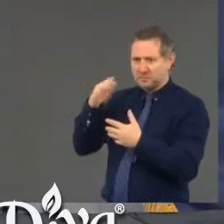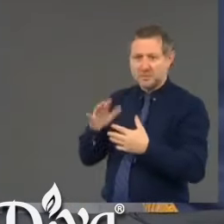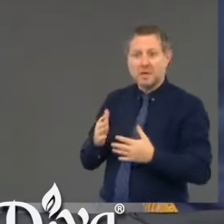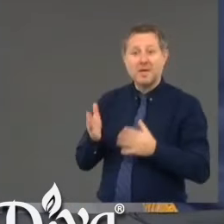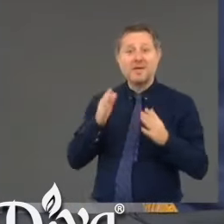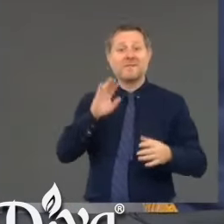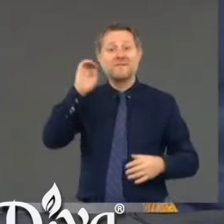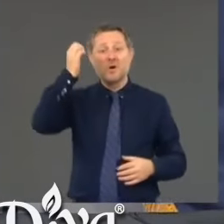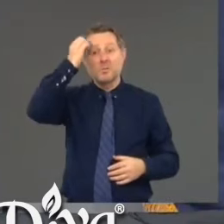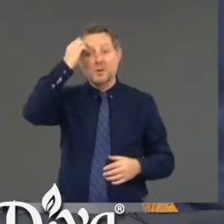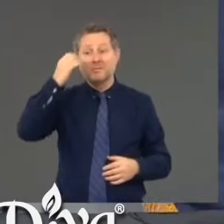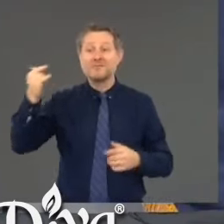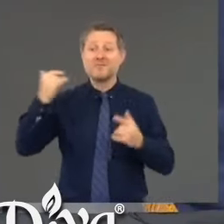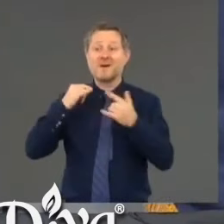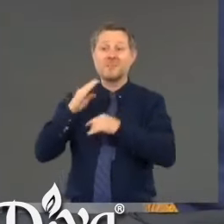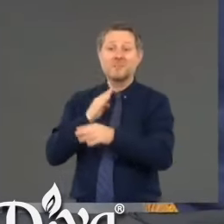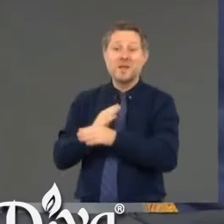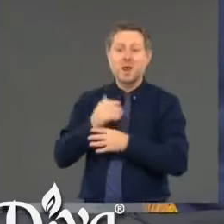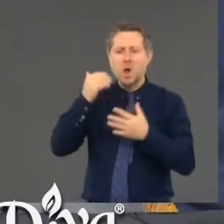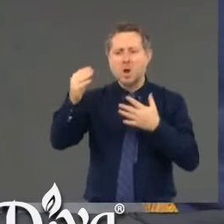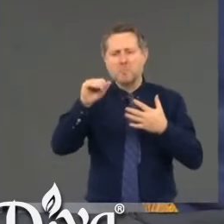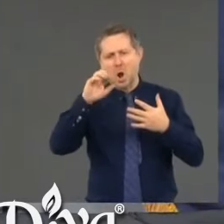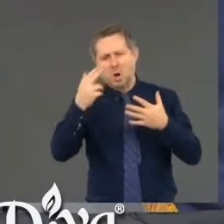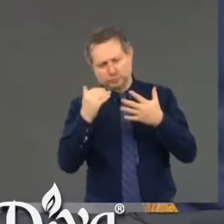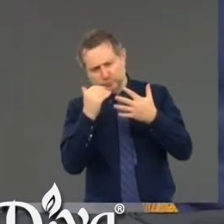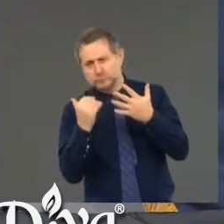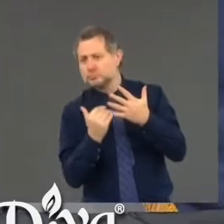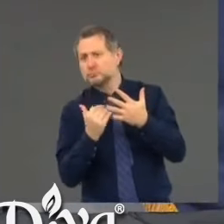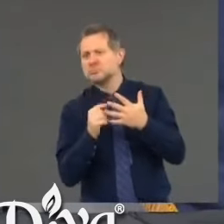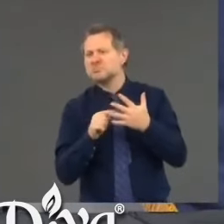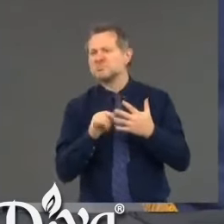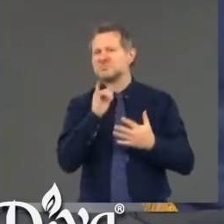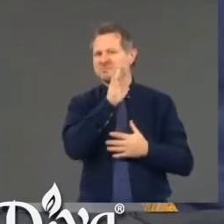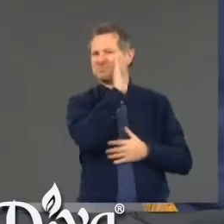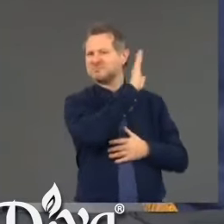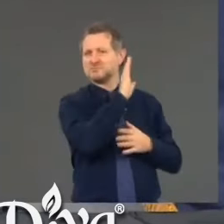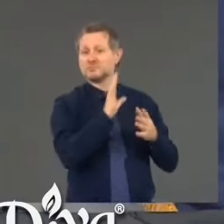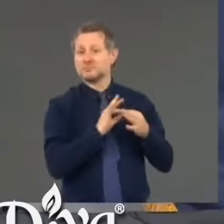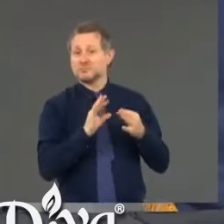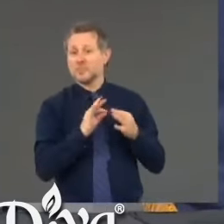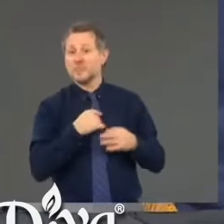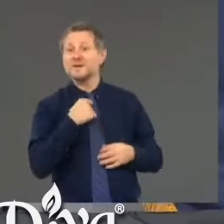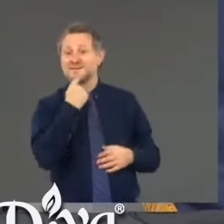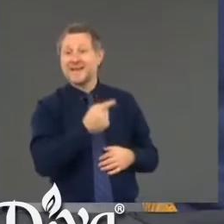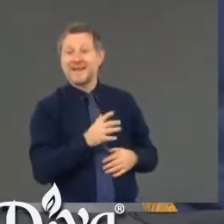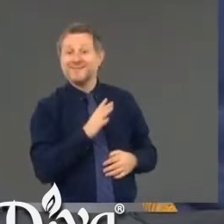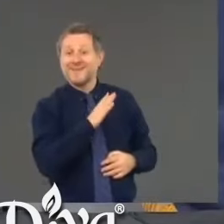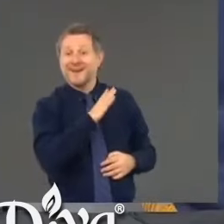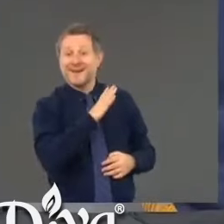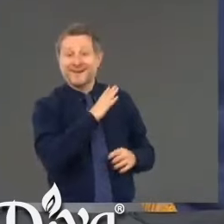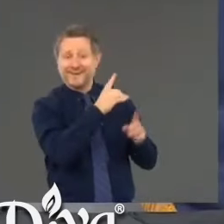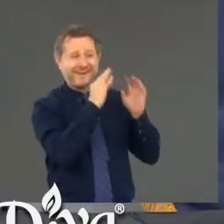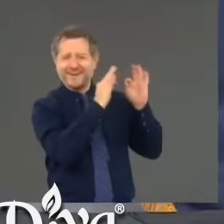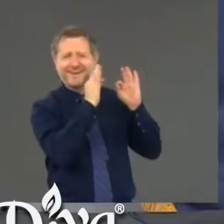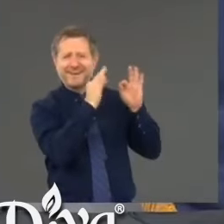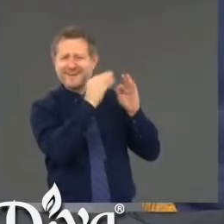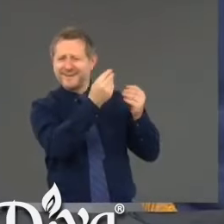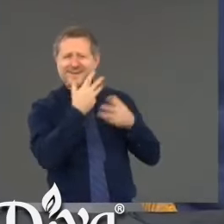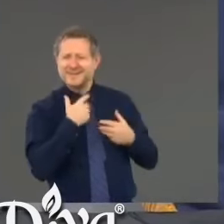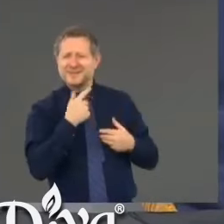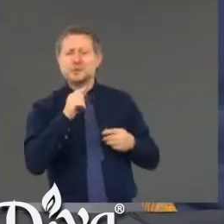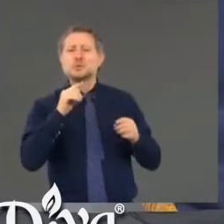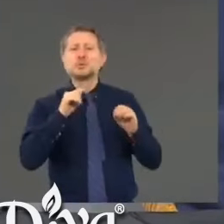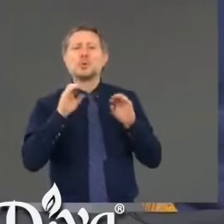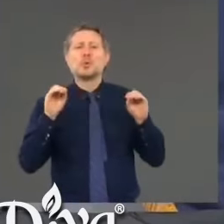ban mid-March, to which I say, yeah, both were too late, as we now